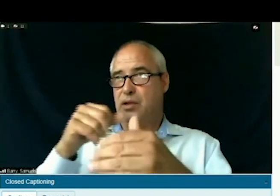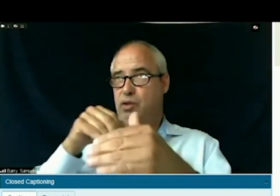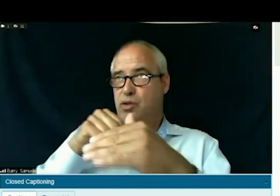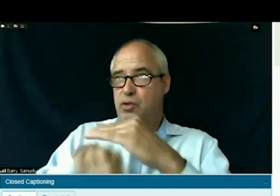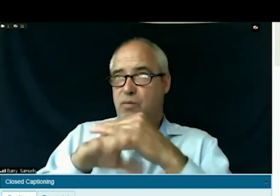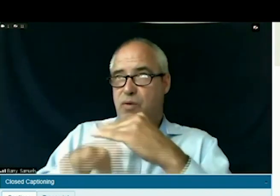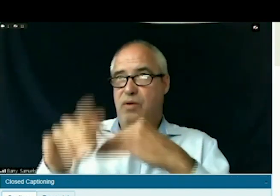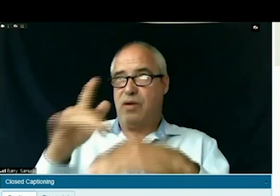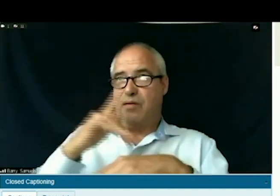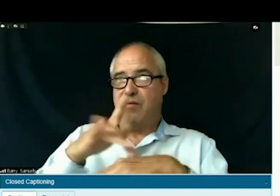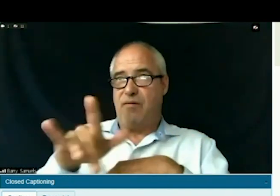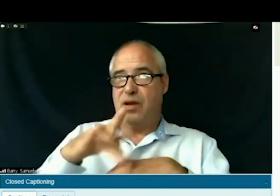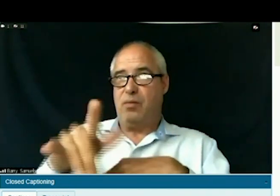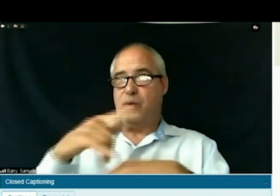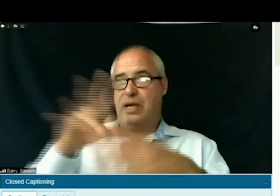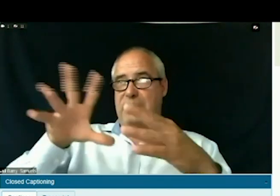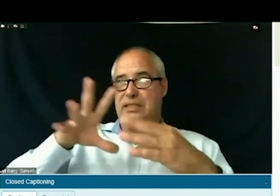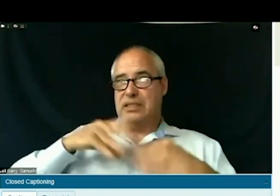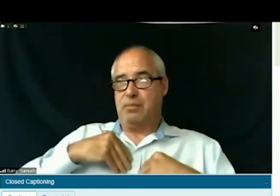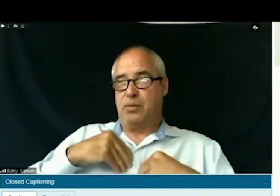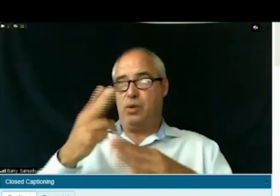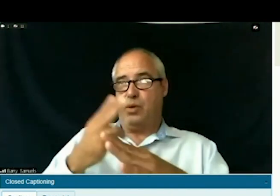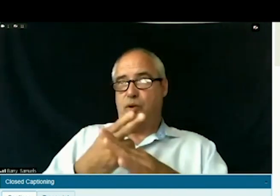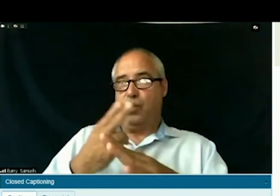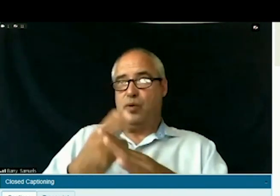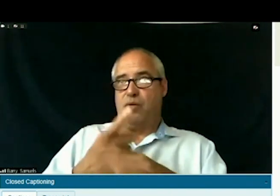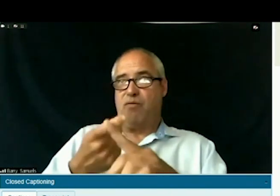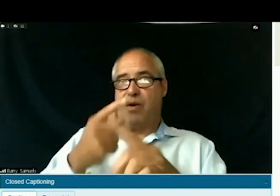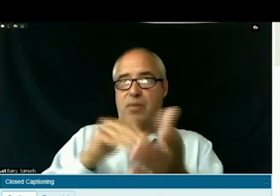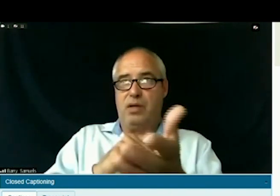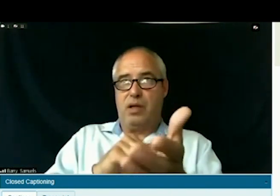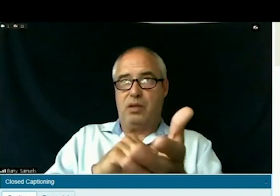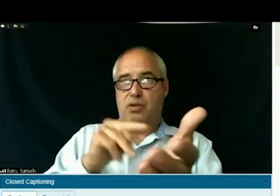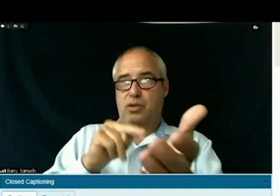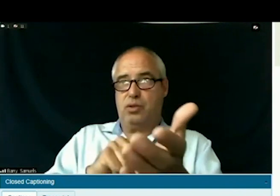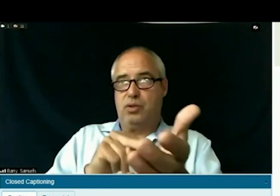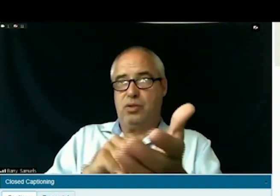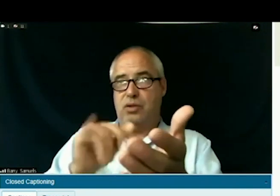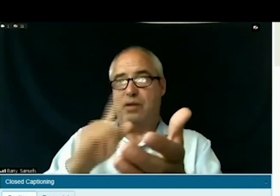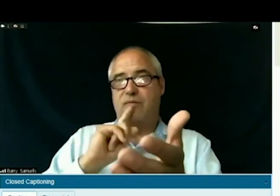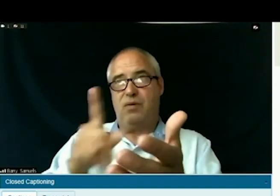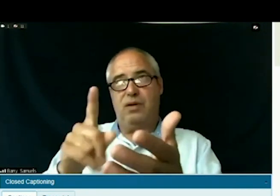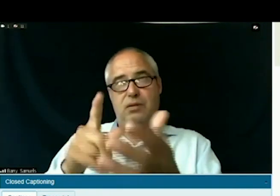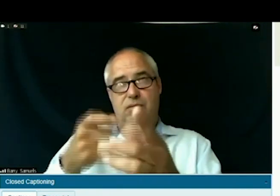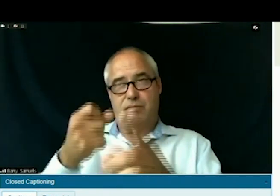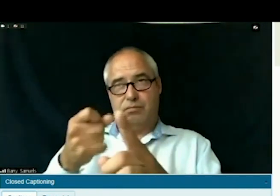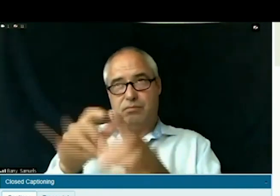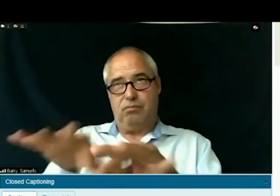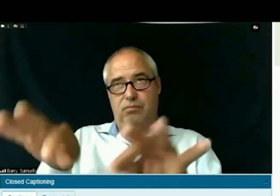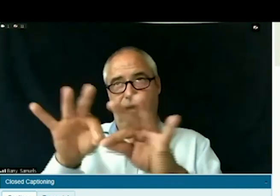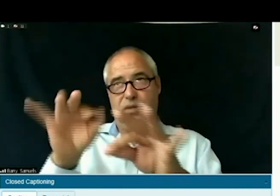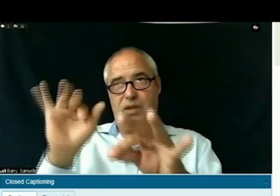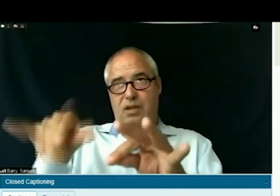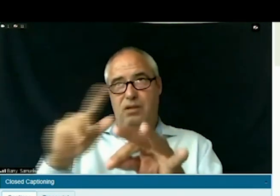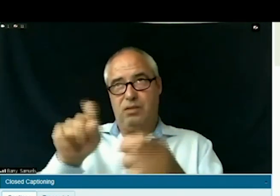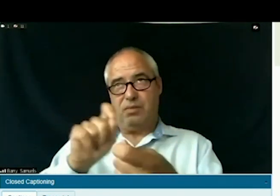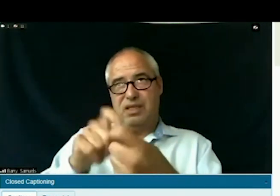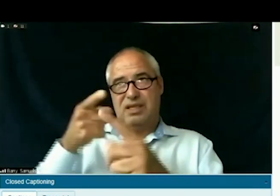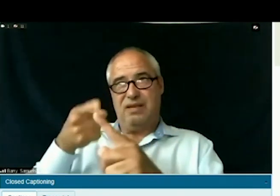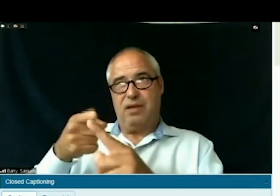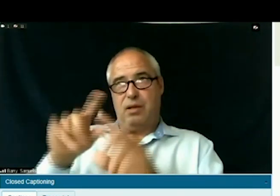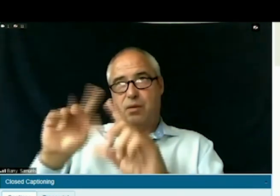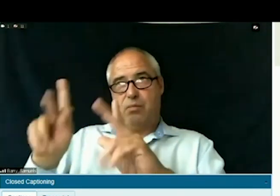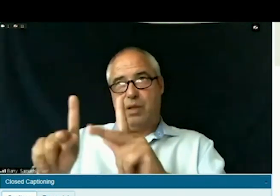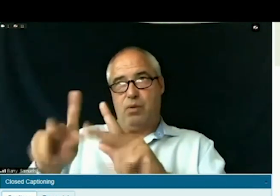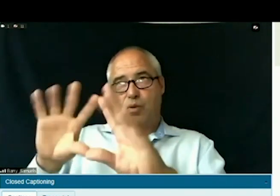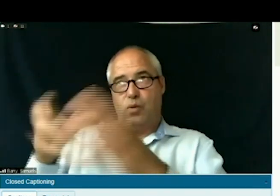acceptable, and utilized by the caregivers. And that varied significantly given this specific population. So looking